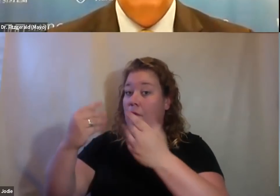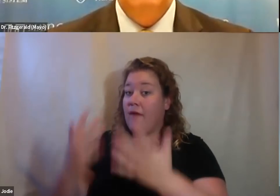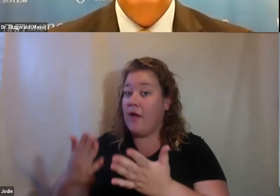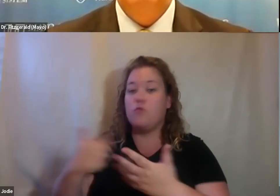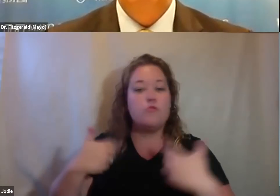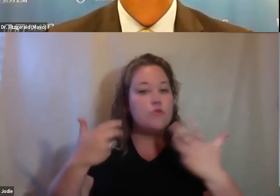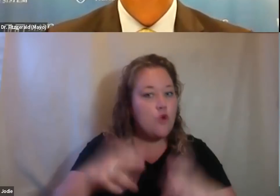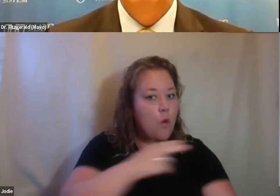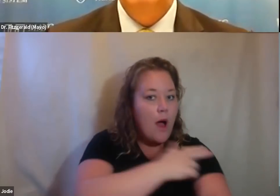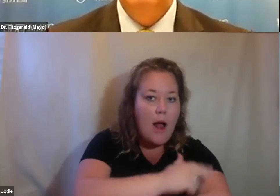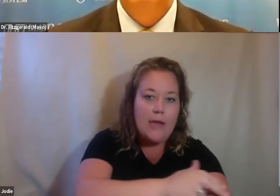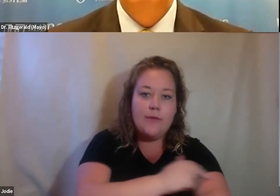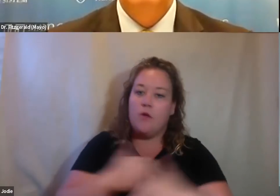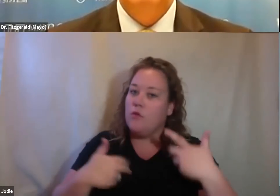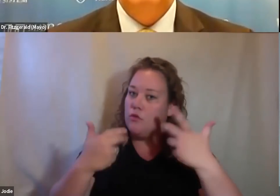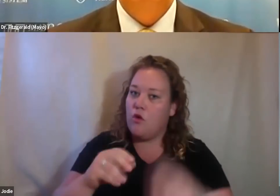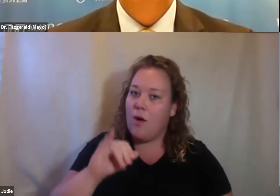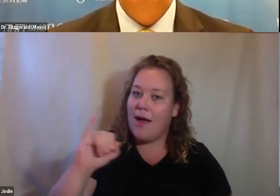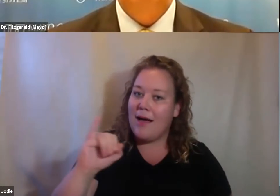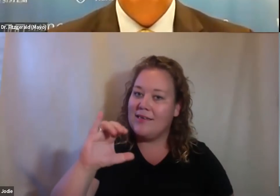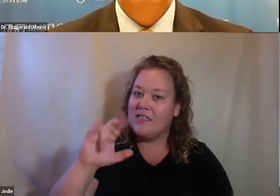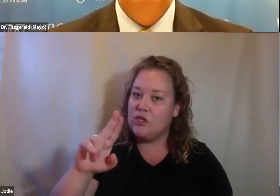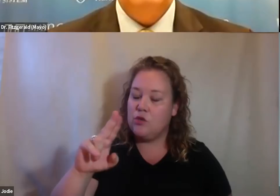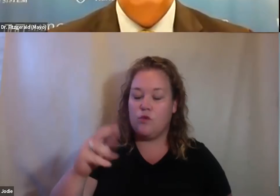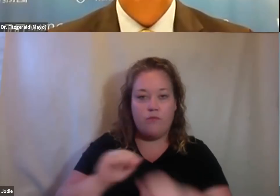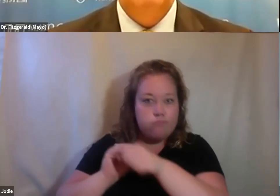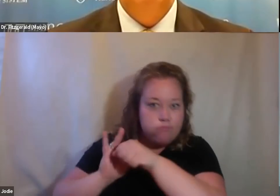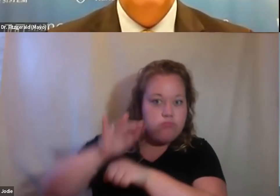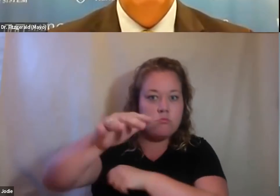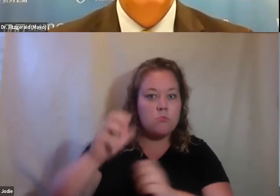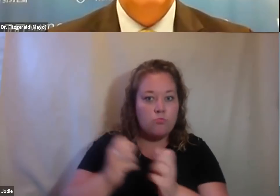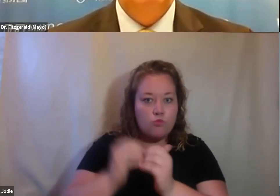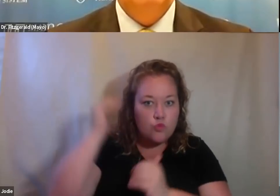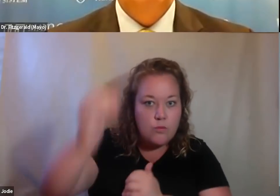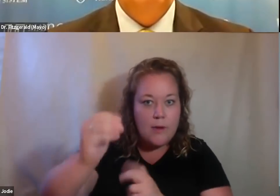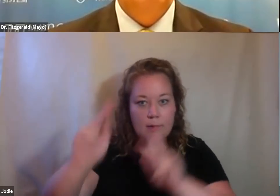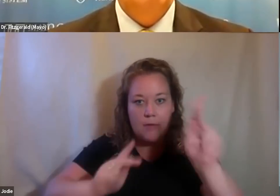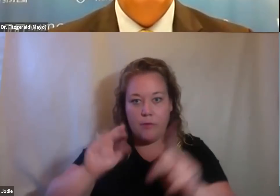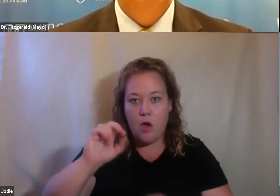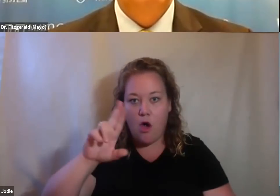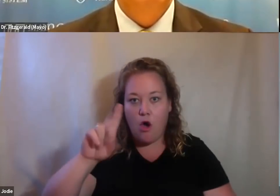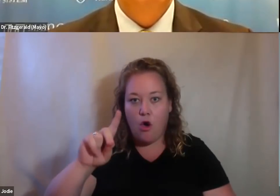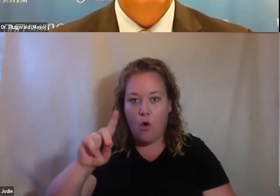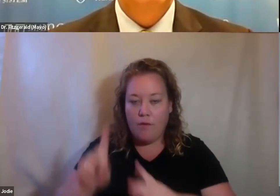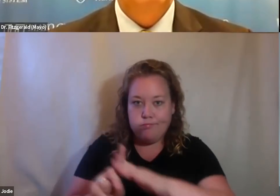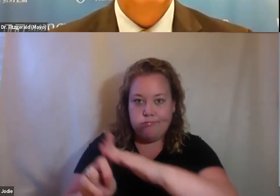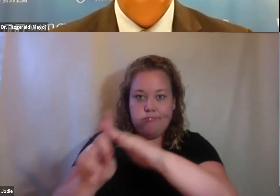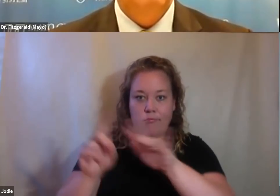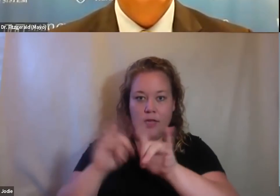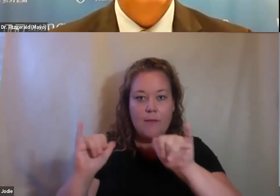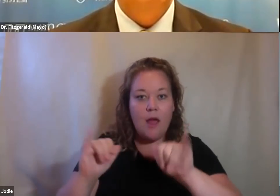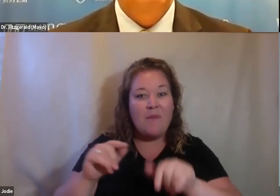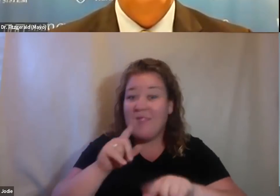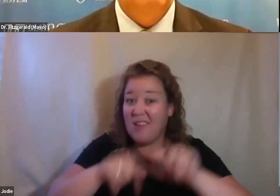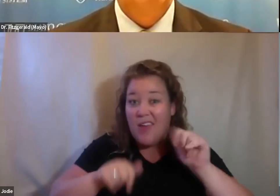overrun by severe cases such that people are not getting adequate medical care. And, that's one of our primary concerns, is that we